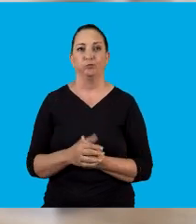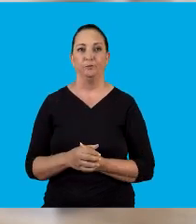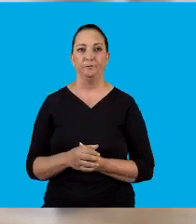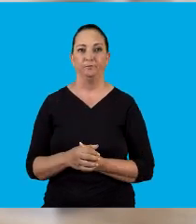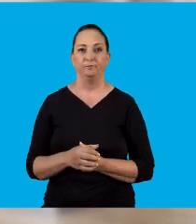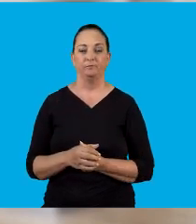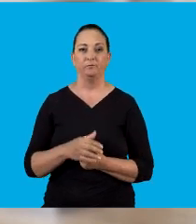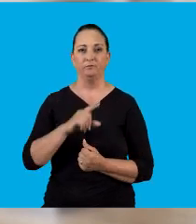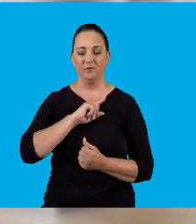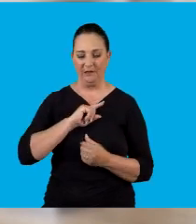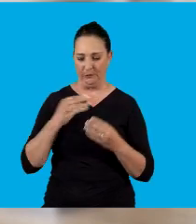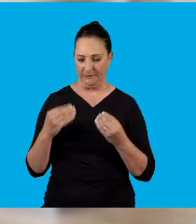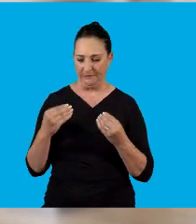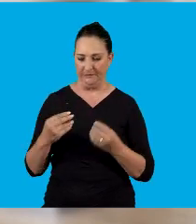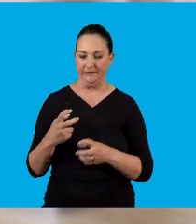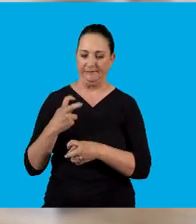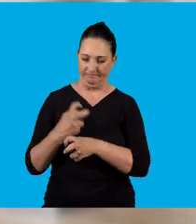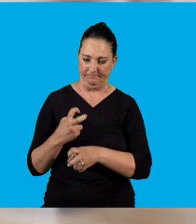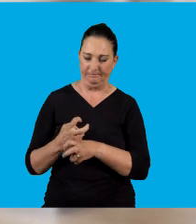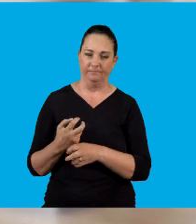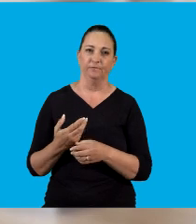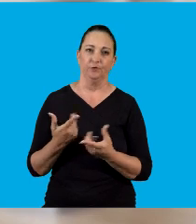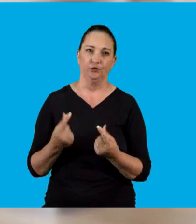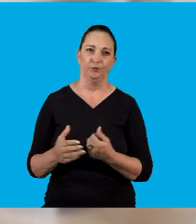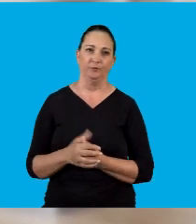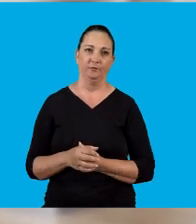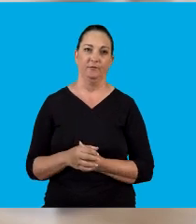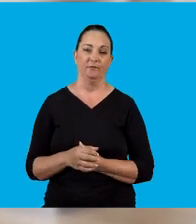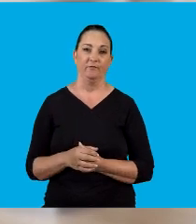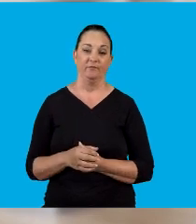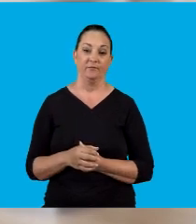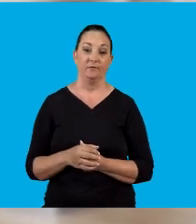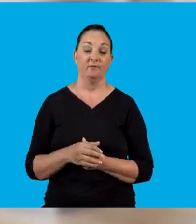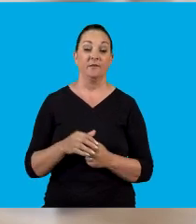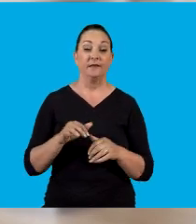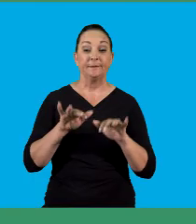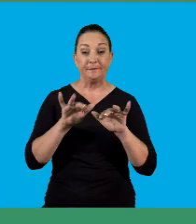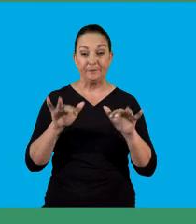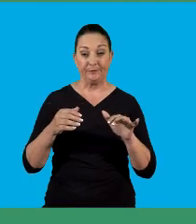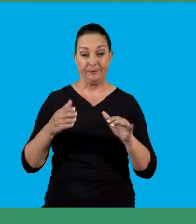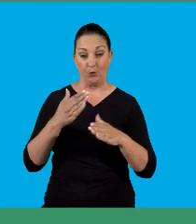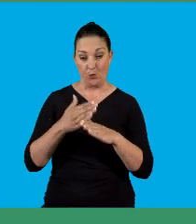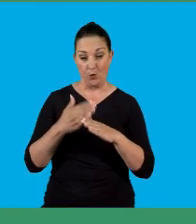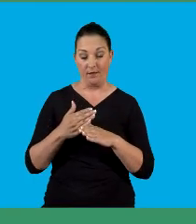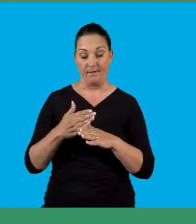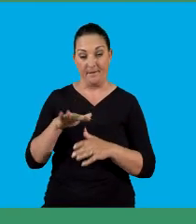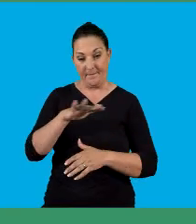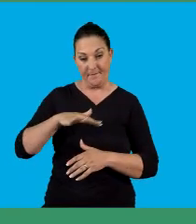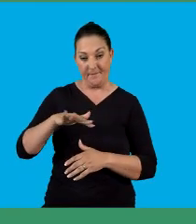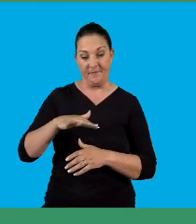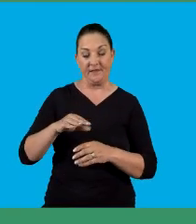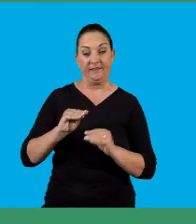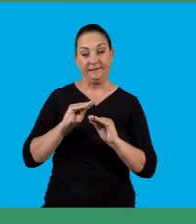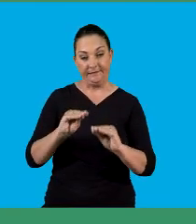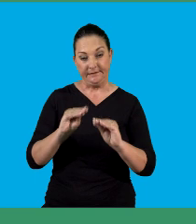they were employed for. So it puts a strain on businesses. Training employees is expensive, and productivity